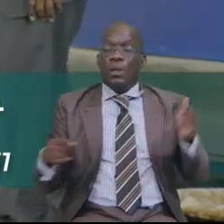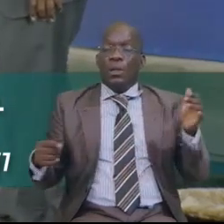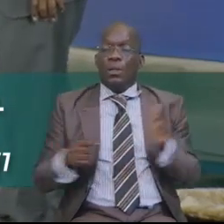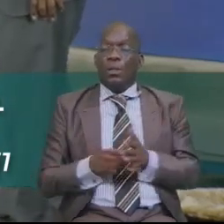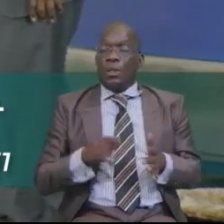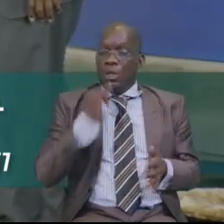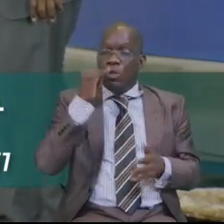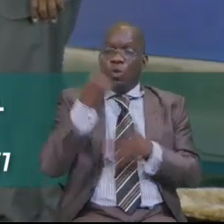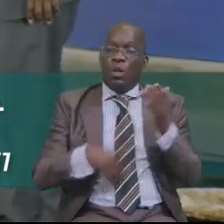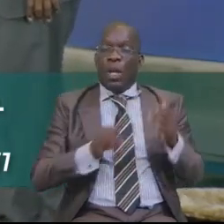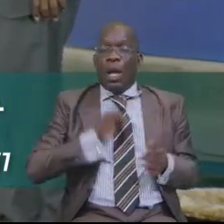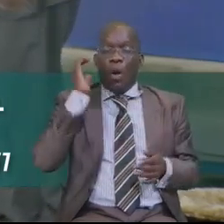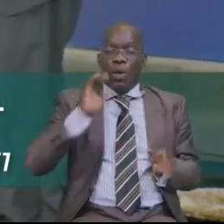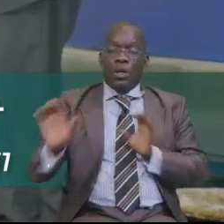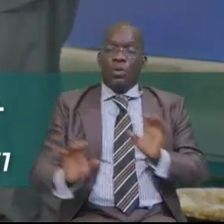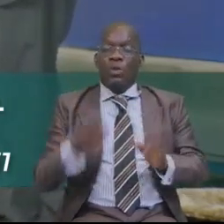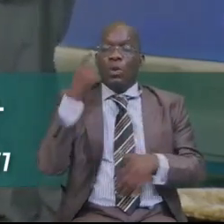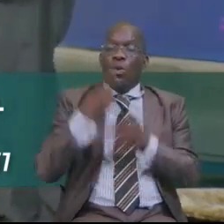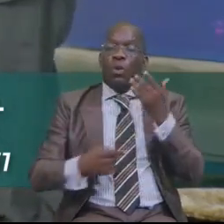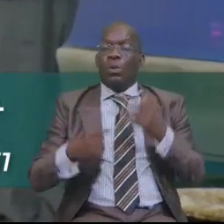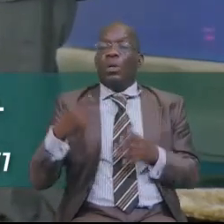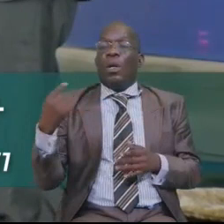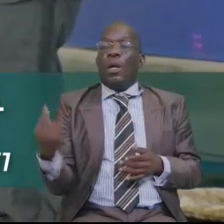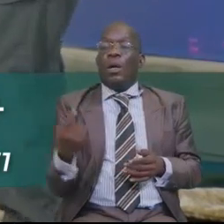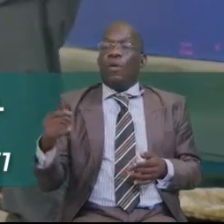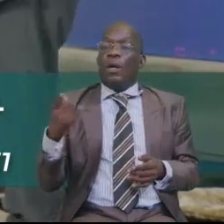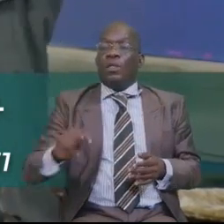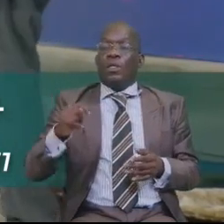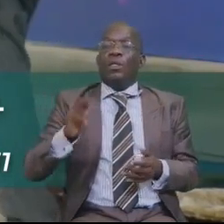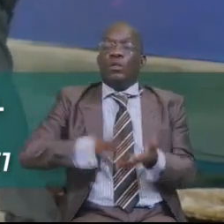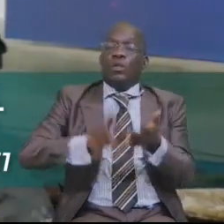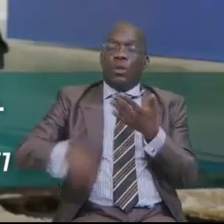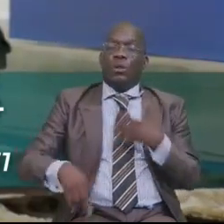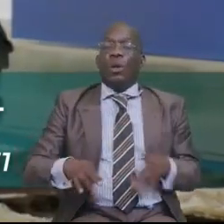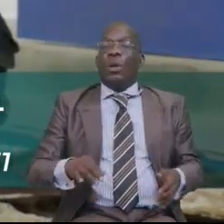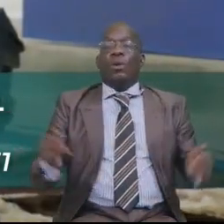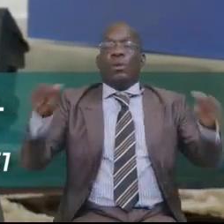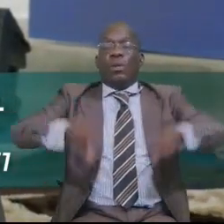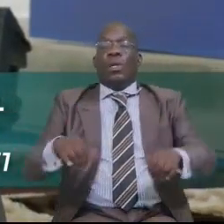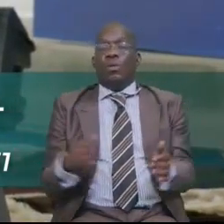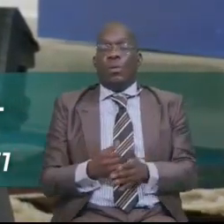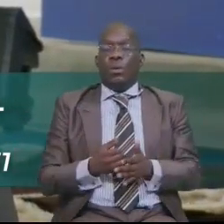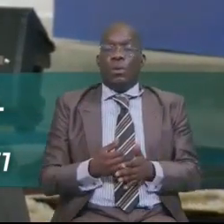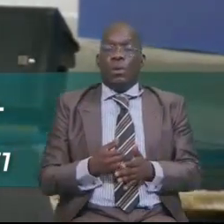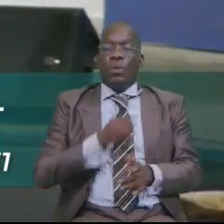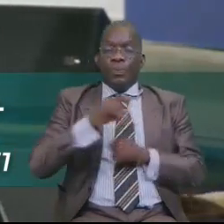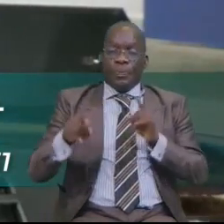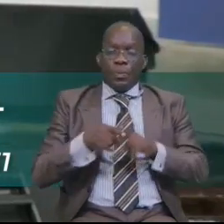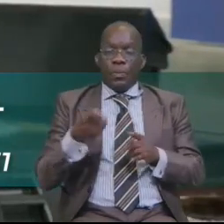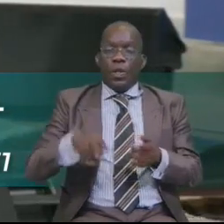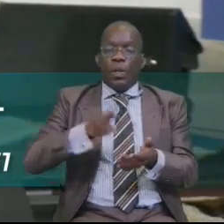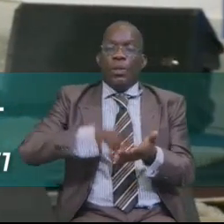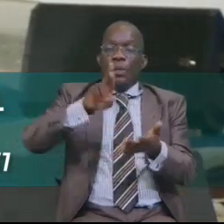to do, and whatever the consequence, damn the consequence. When the consequence comes, why